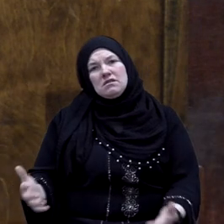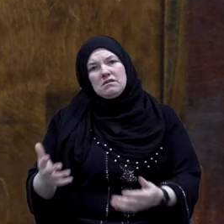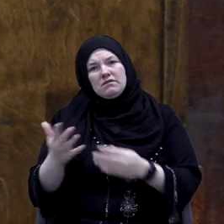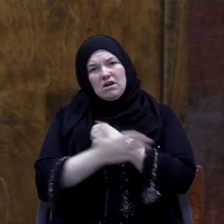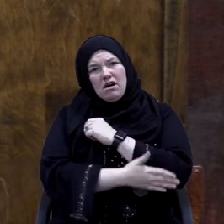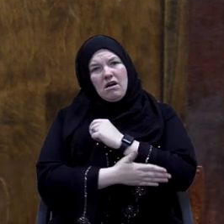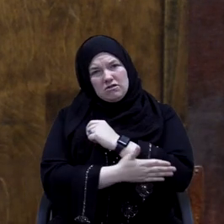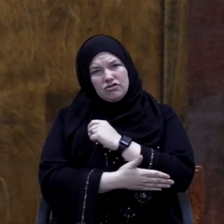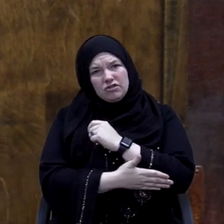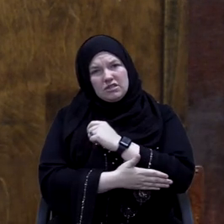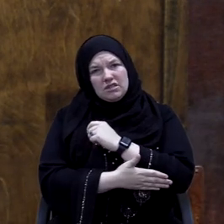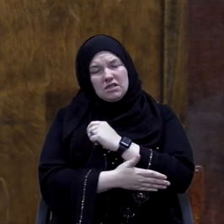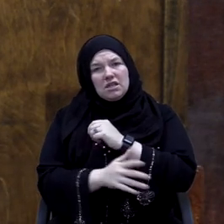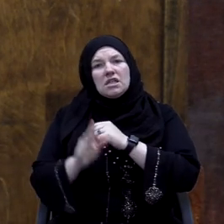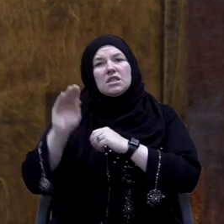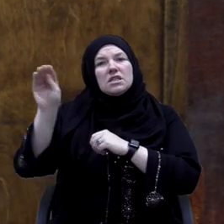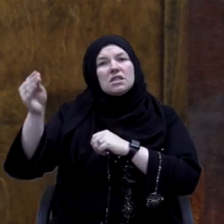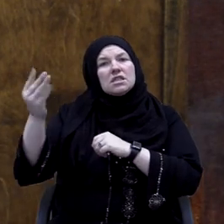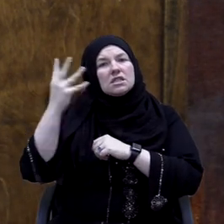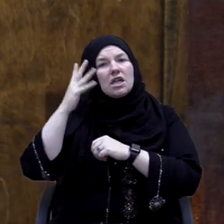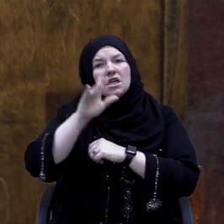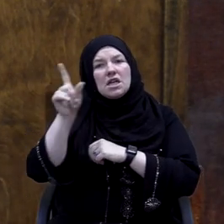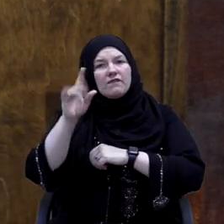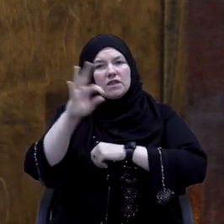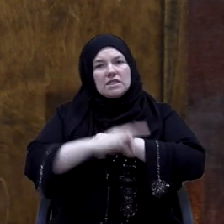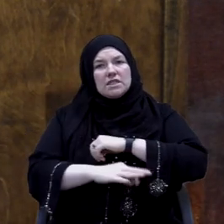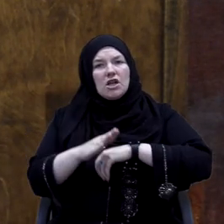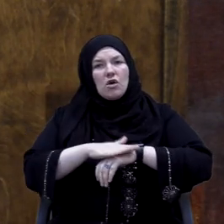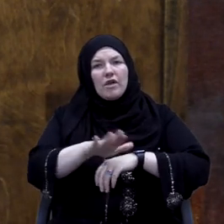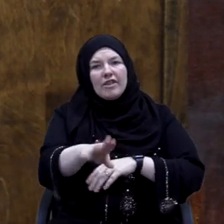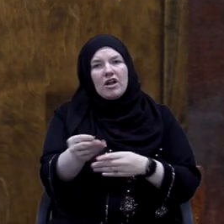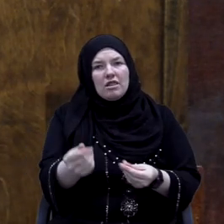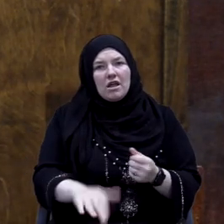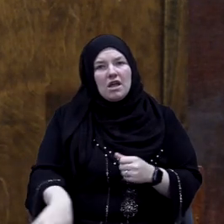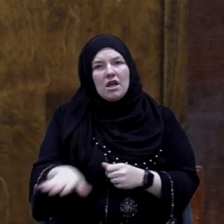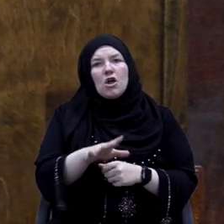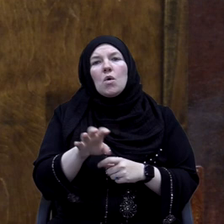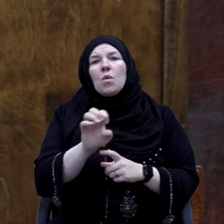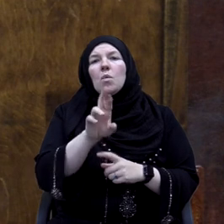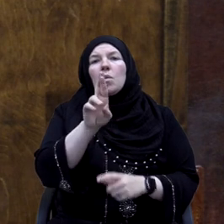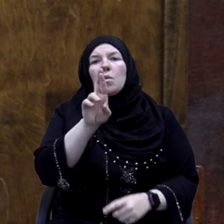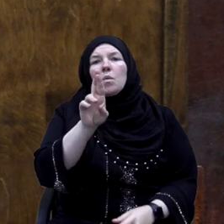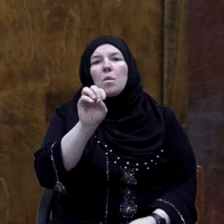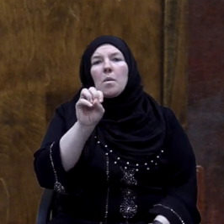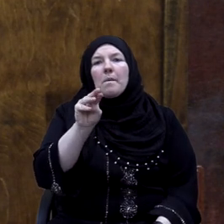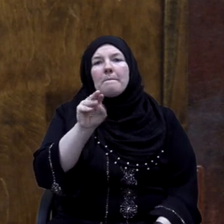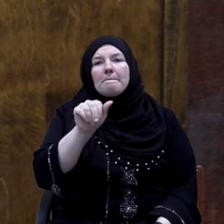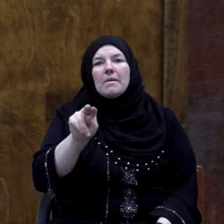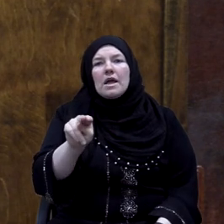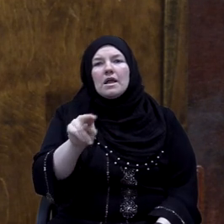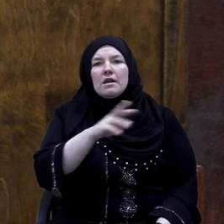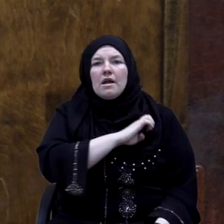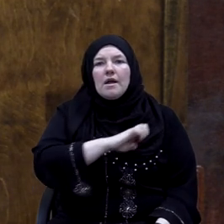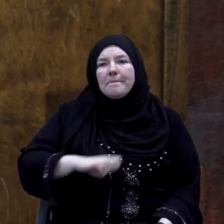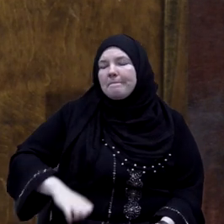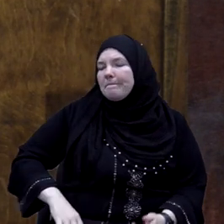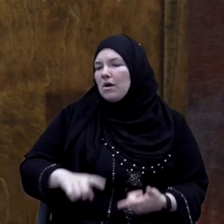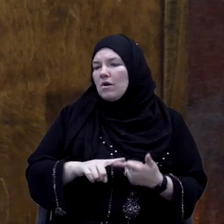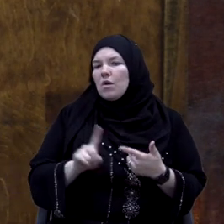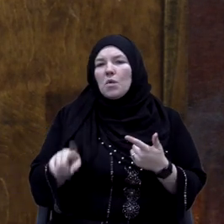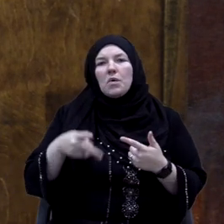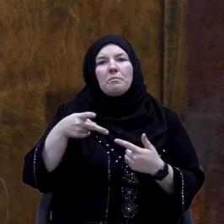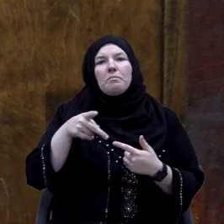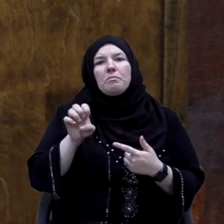set. Where are the Romans? The Roman Empire. Where is the Persian Empire? Where is the